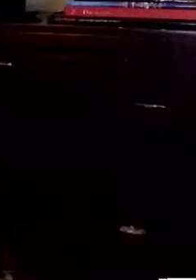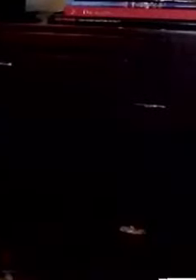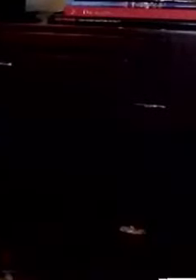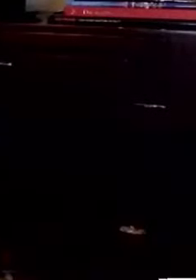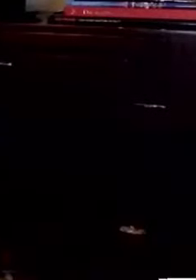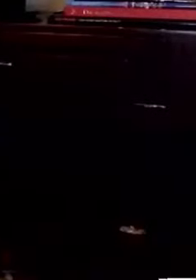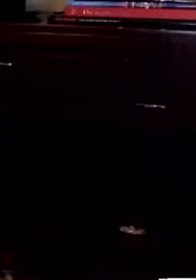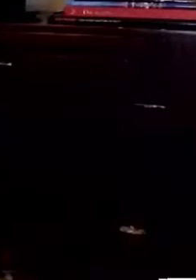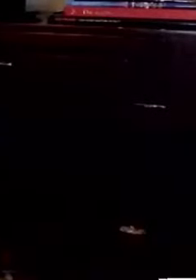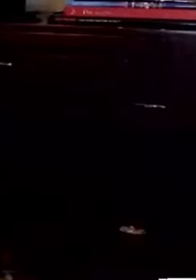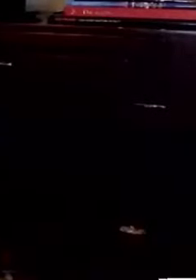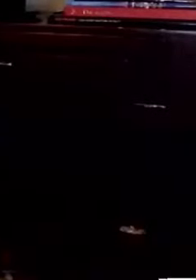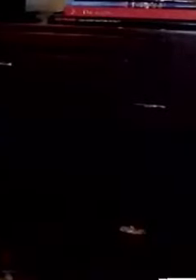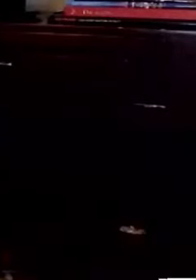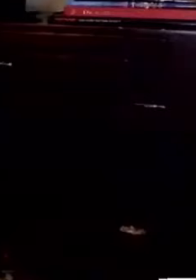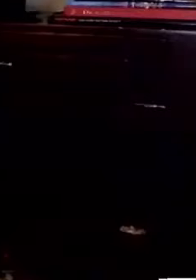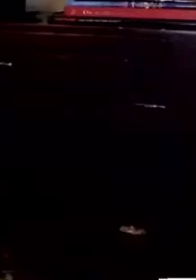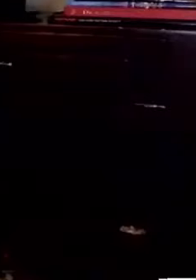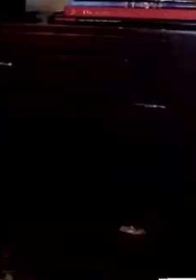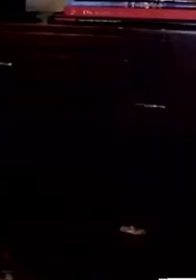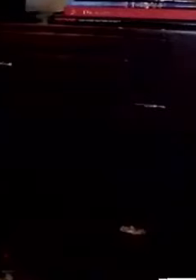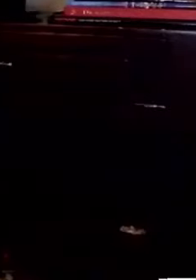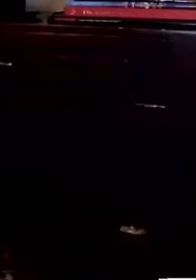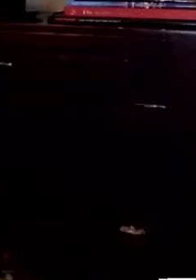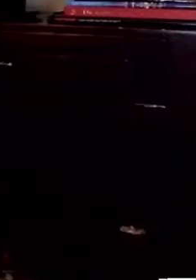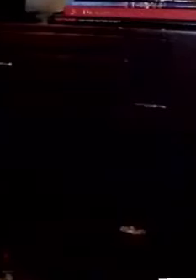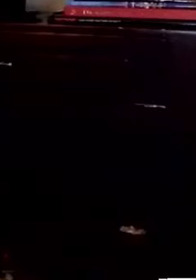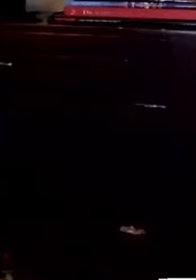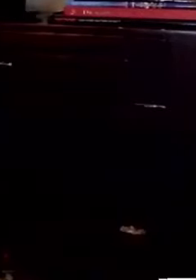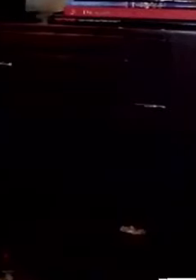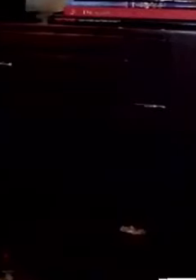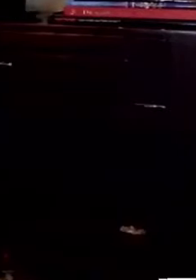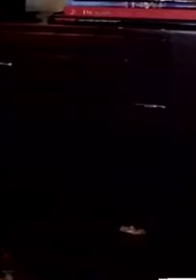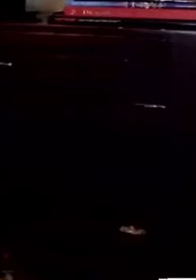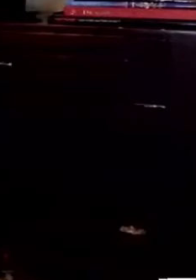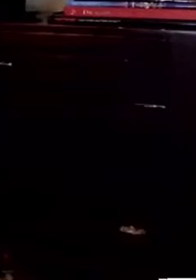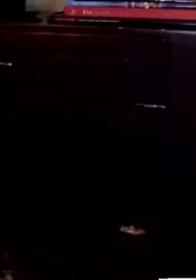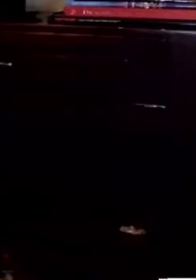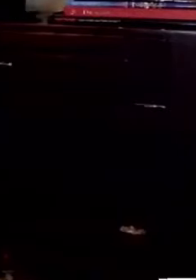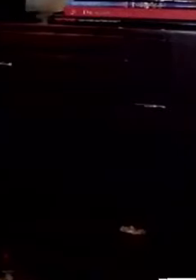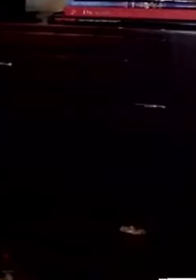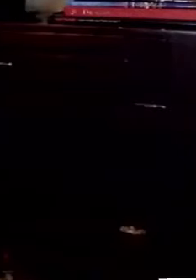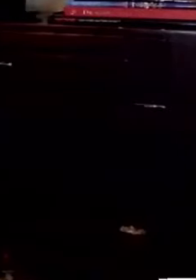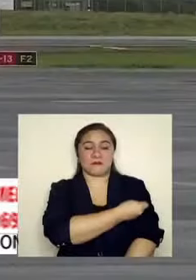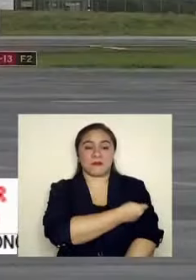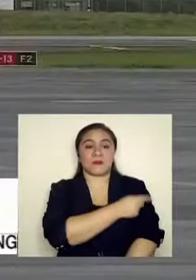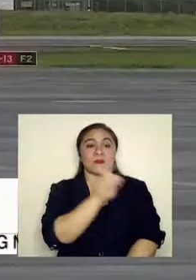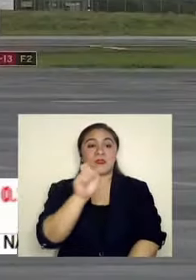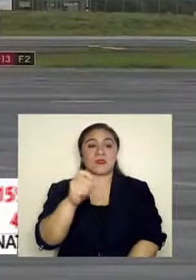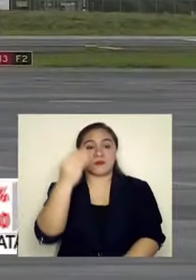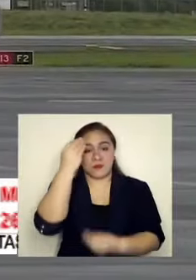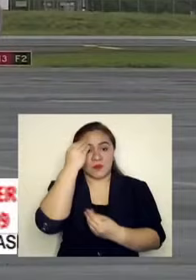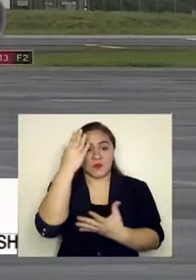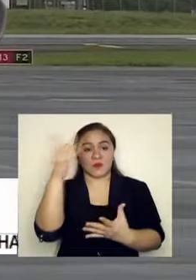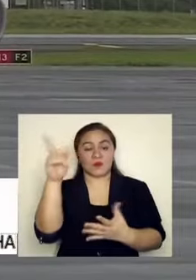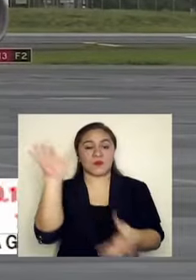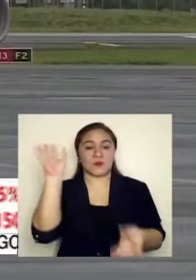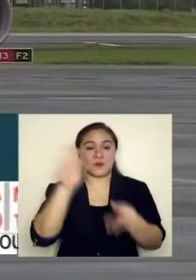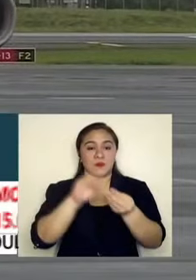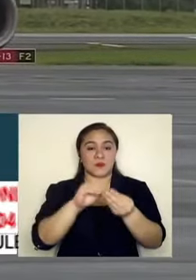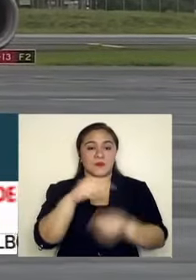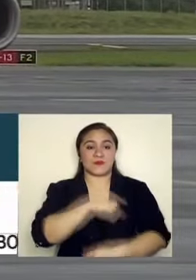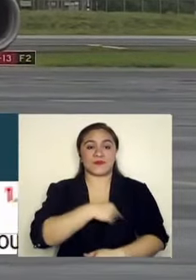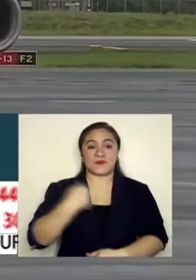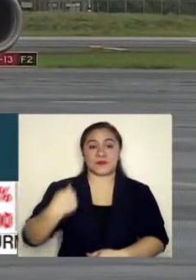The Philippines receives an additional 1 million doses of Sinovac's COVID-19 vaccine. This brings the total number of the